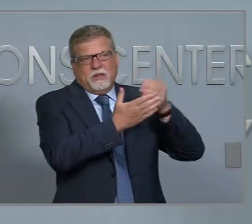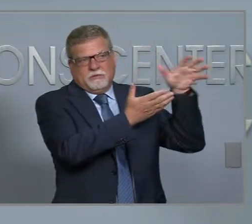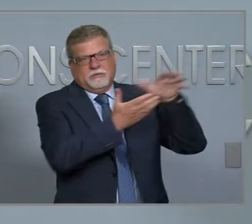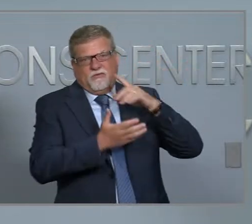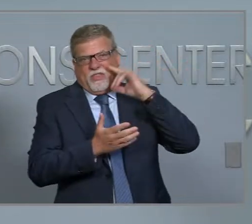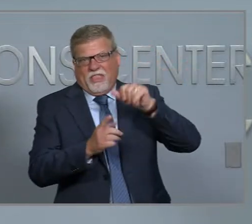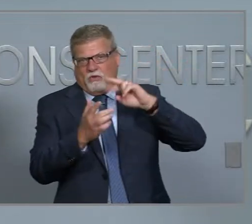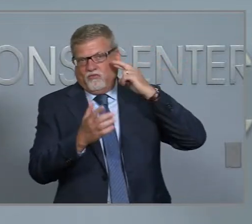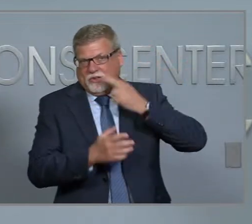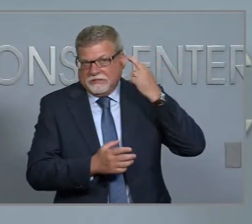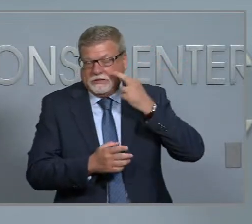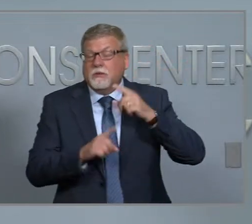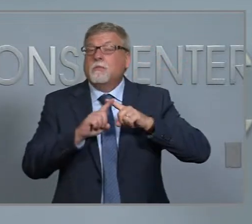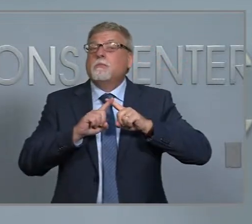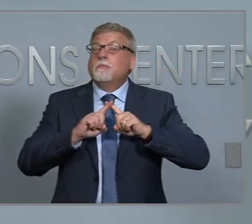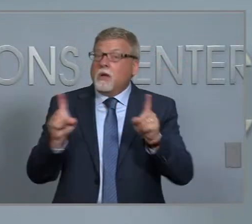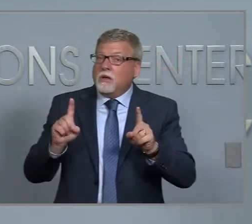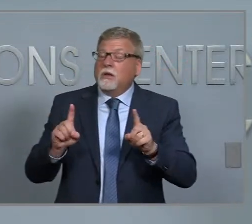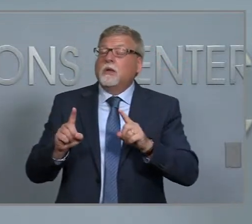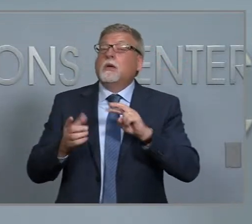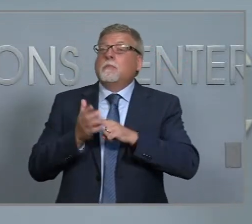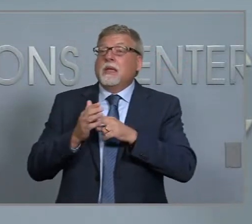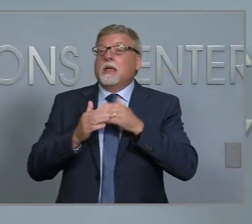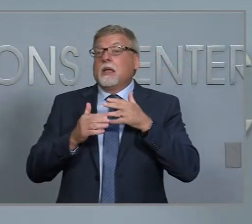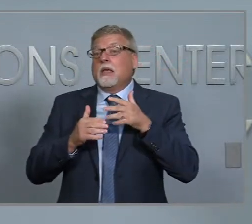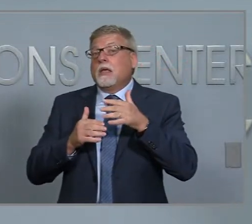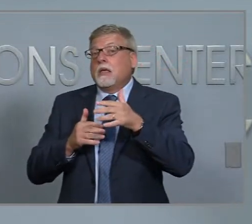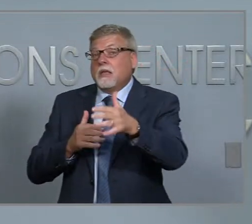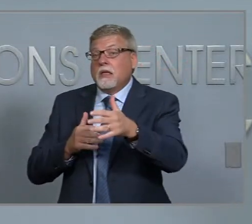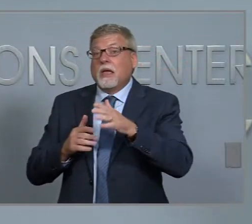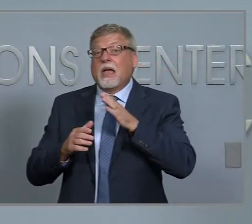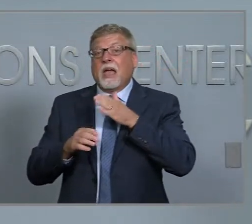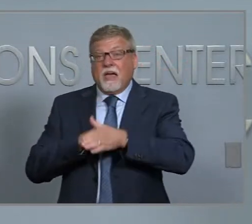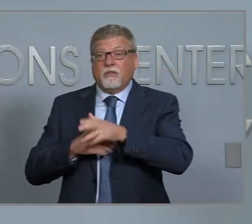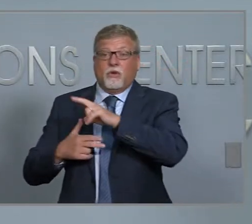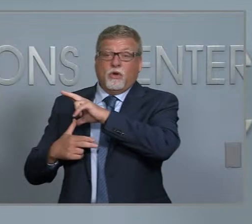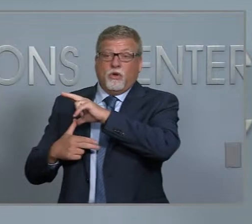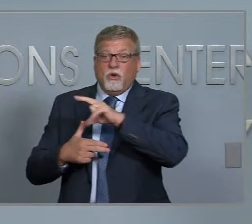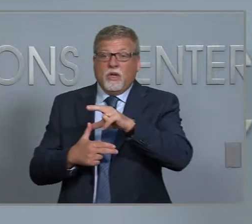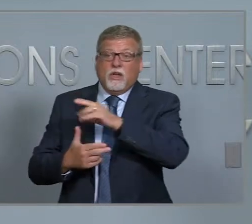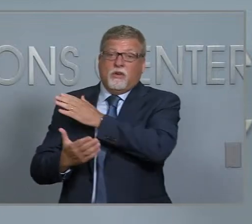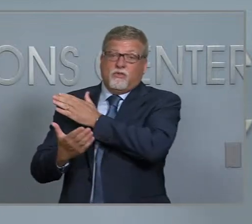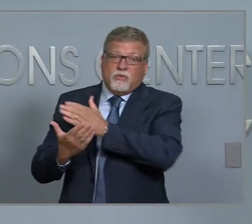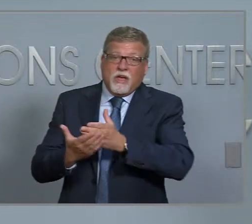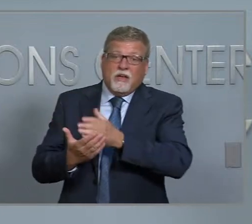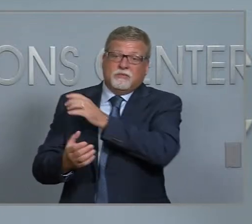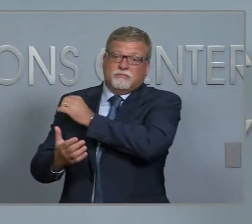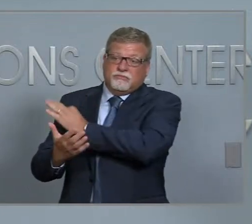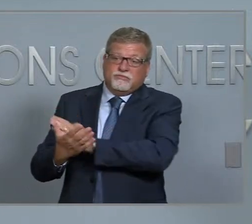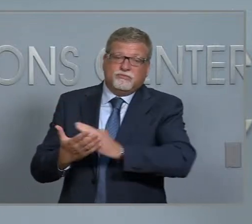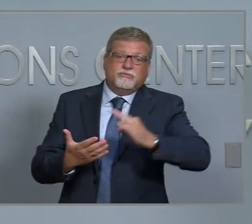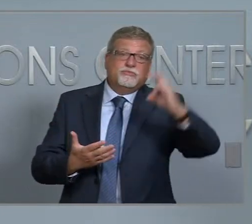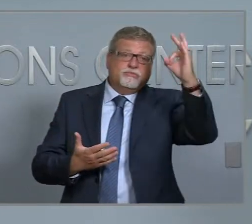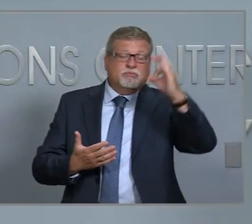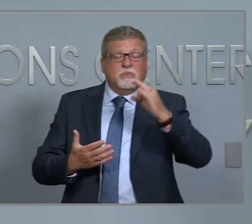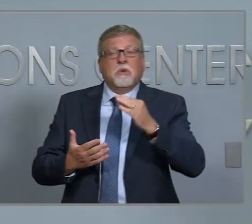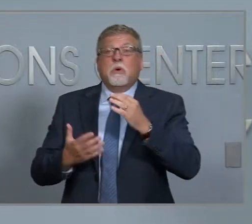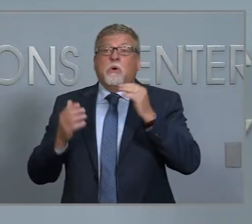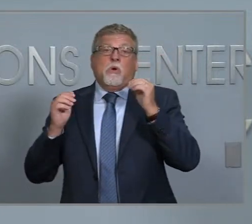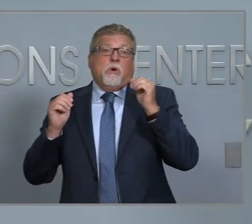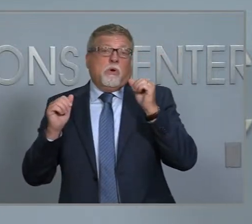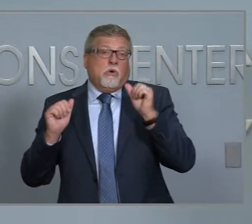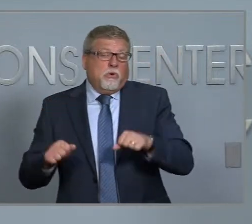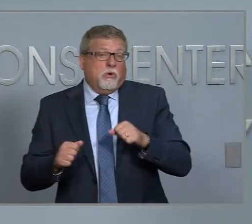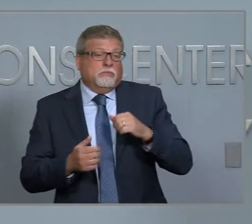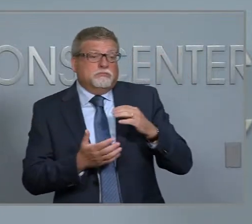That does not mean that as we look at the longer term horizon of what we could see from this storm, or other federal programs